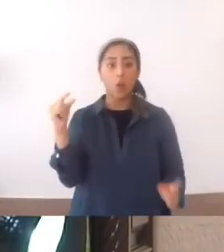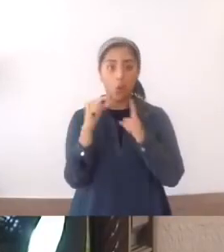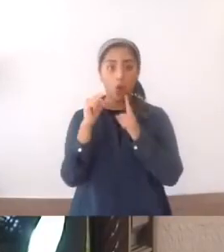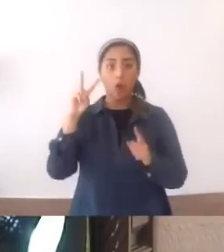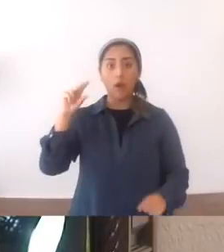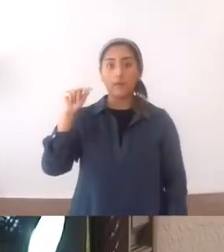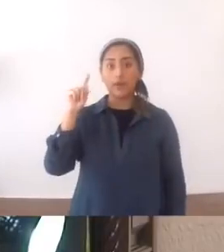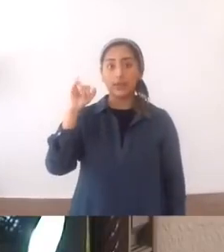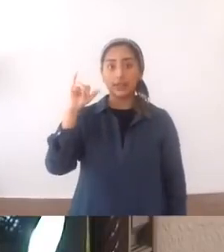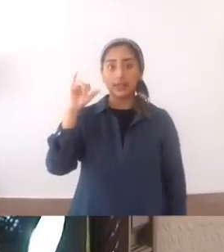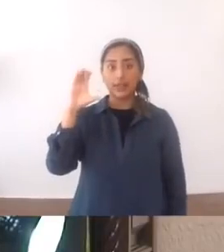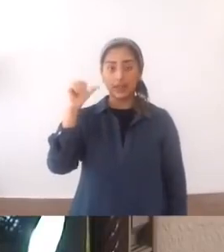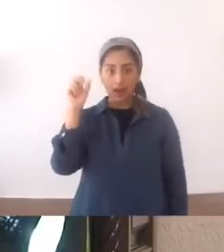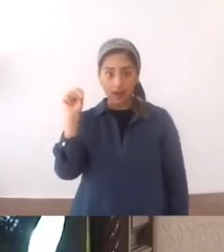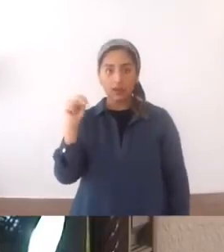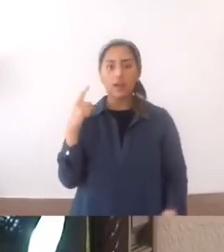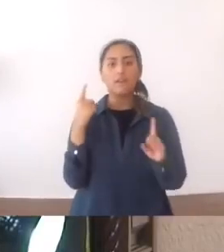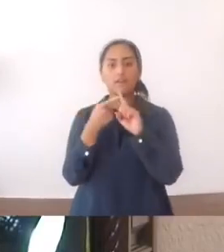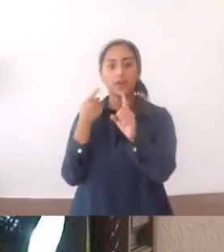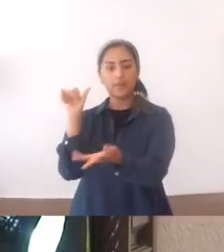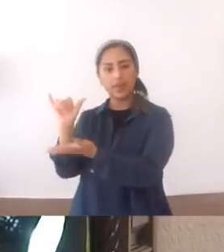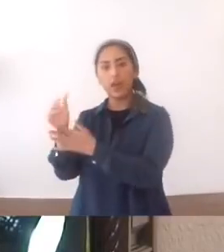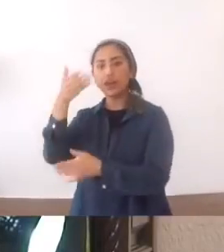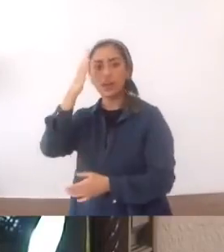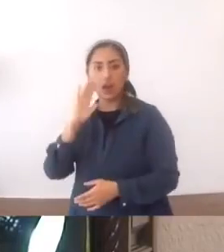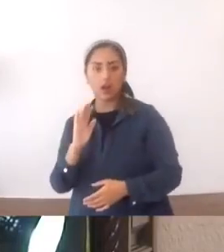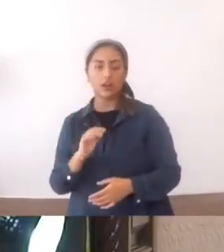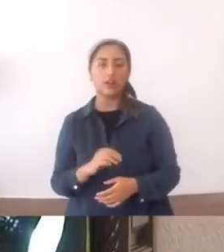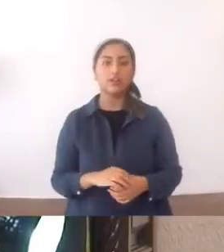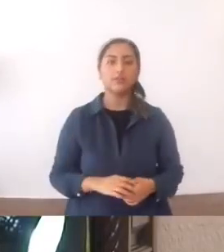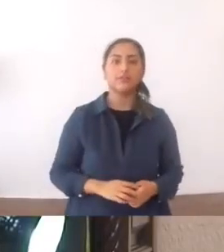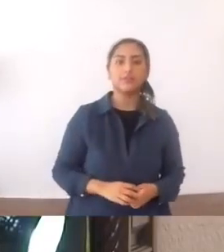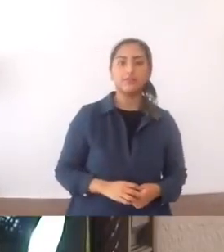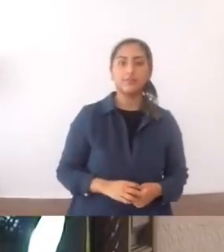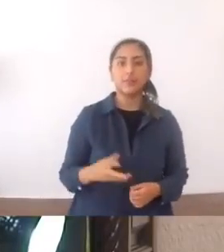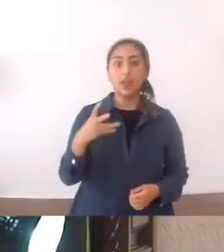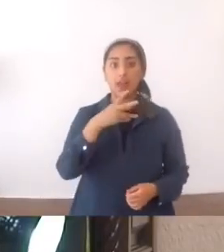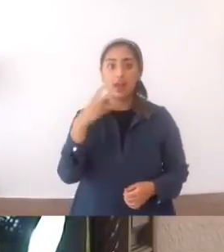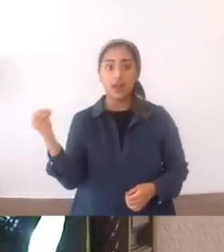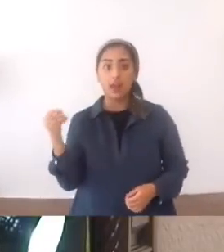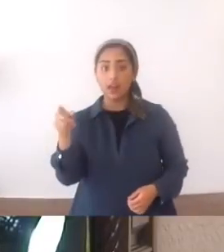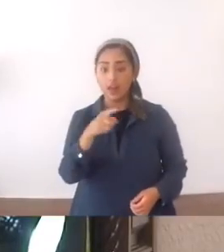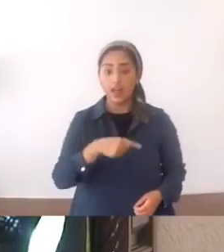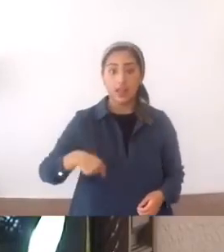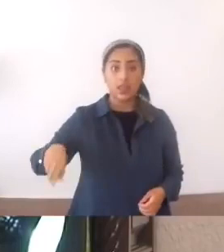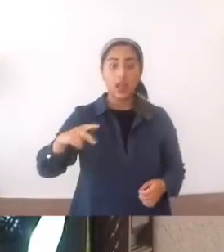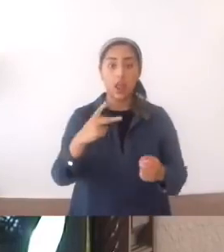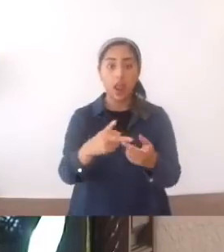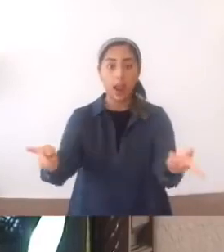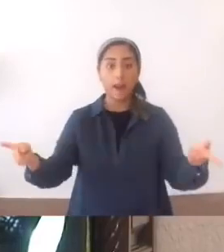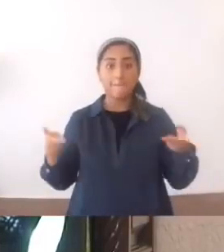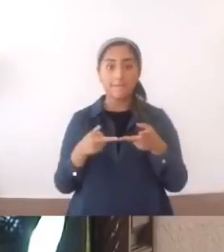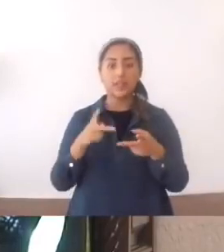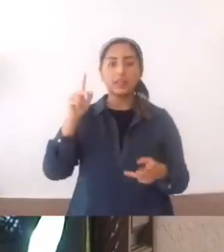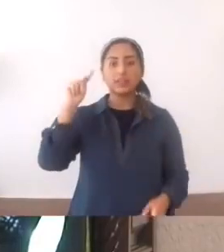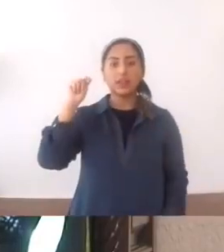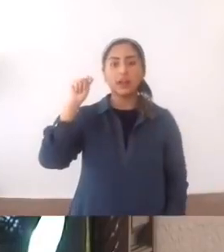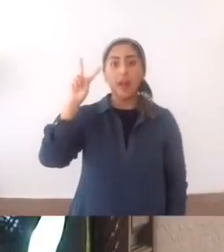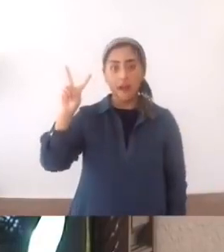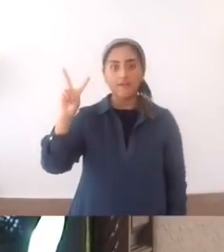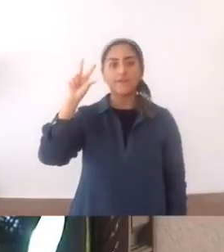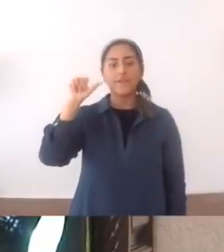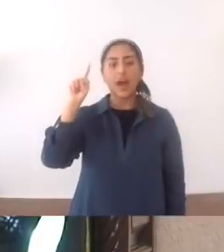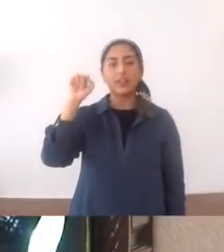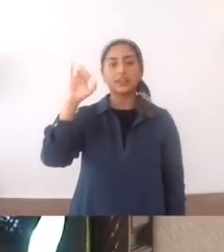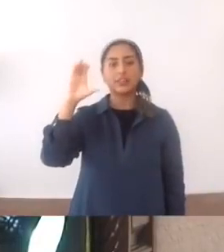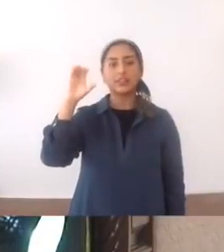y entonces la Vática. palabra Vaticano And then the word Vatican viene de esa diosa. comes from that goddess. Y entonces es un centro de